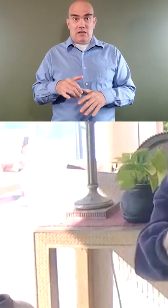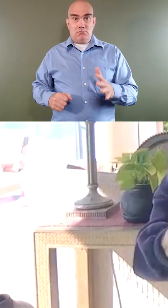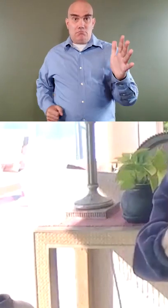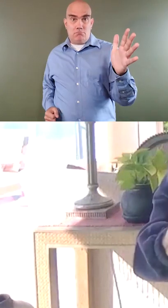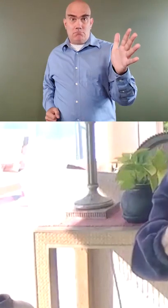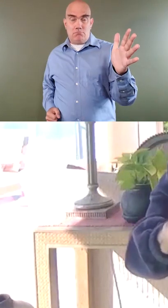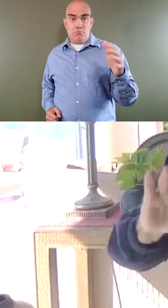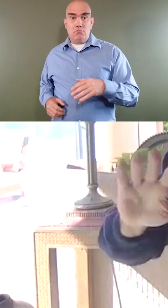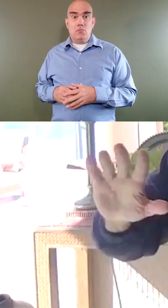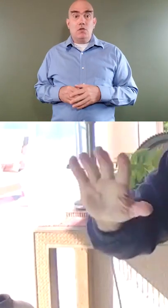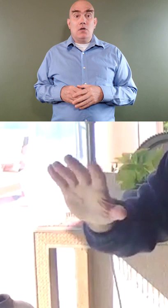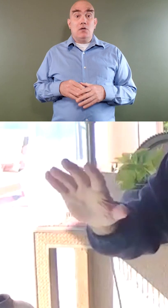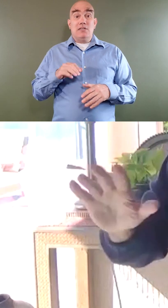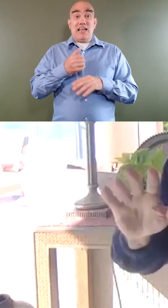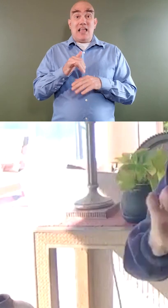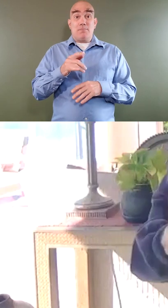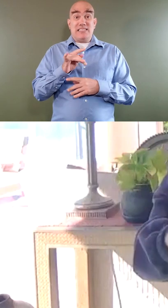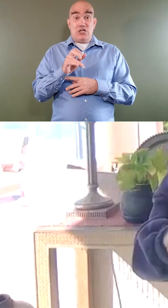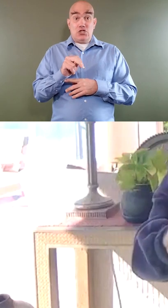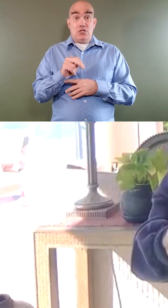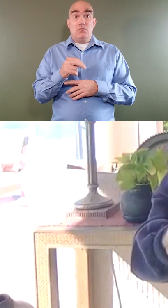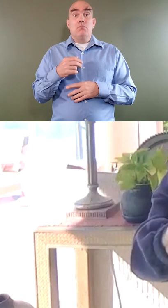get in that position, we get the hands.